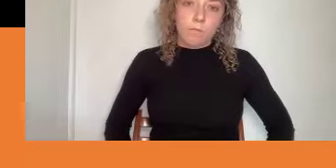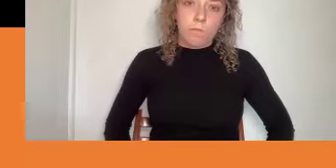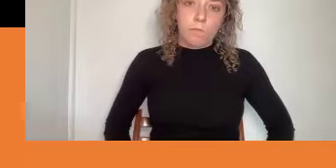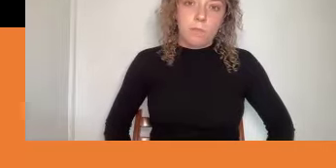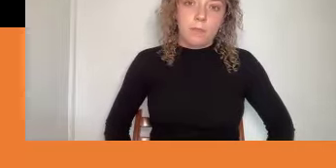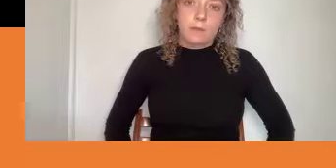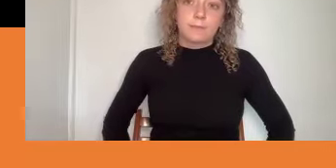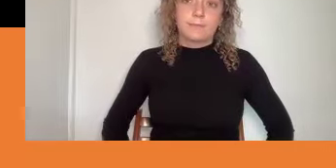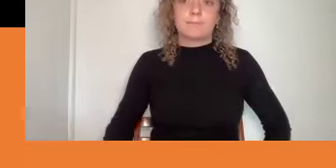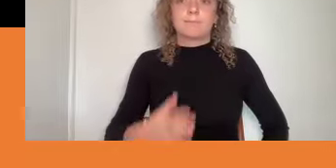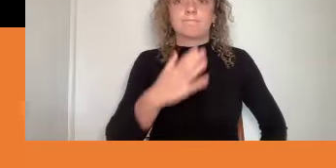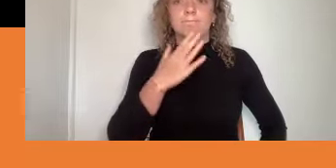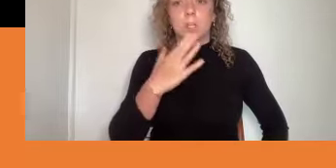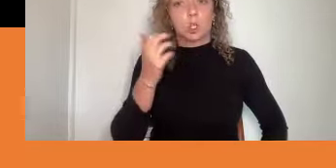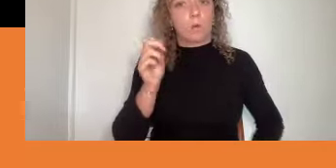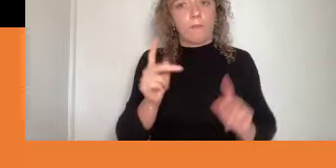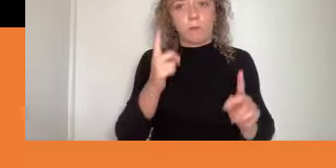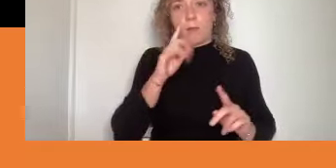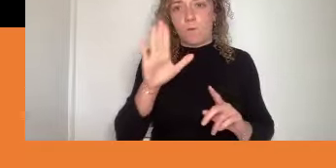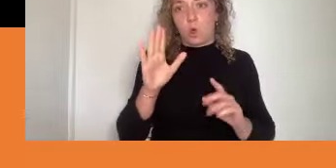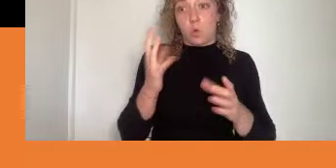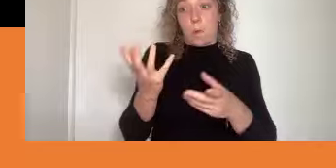Thank you everyone for all of your participation so